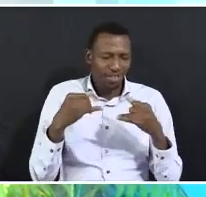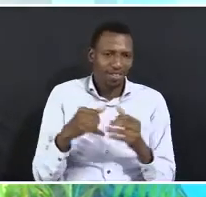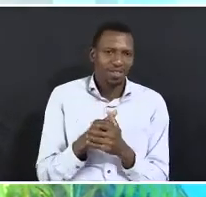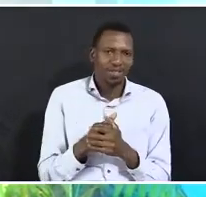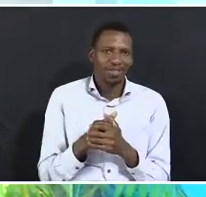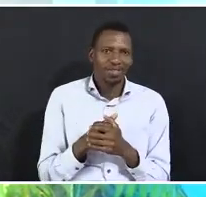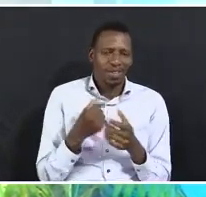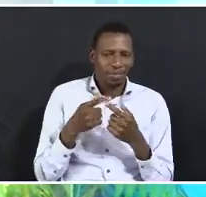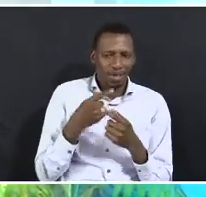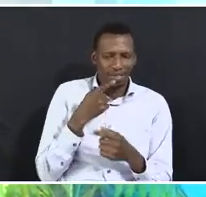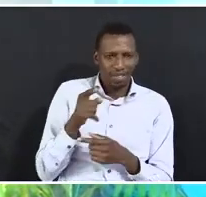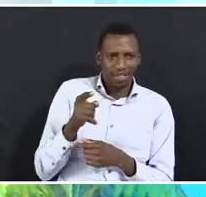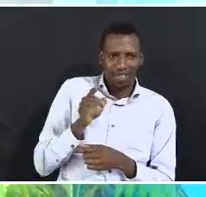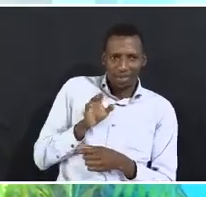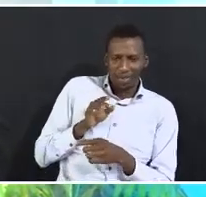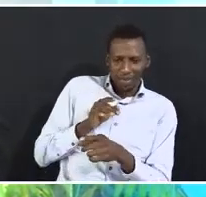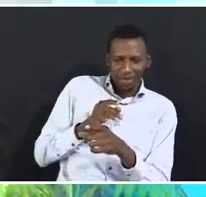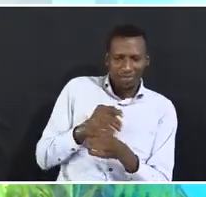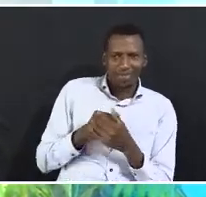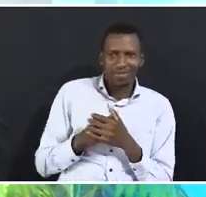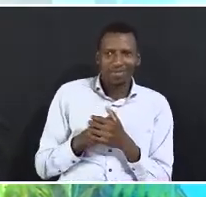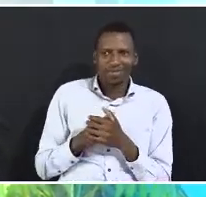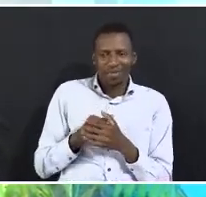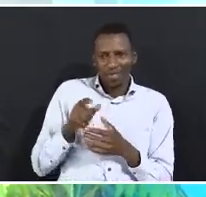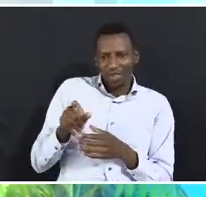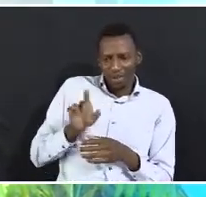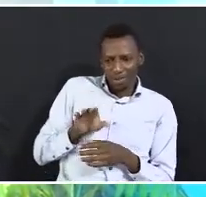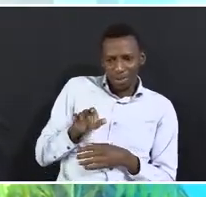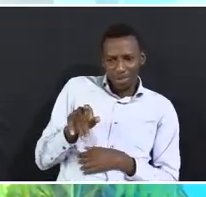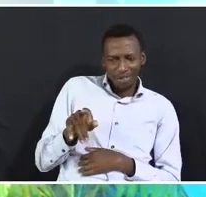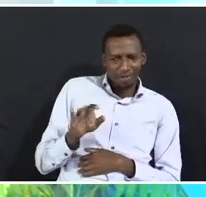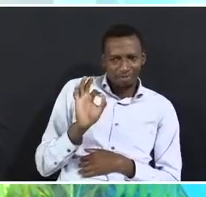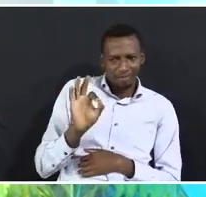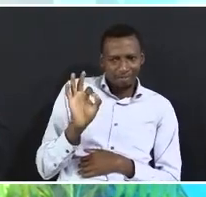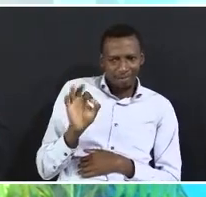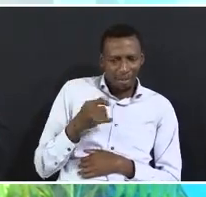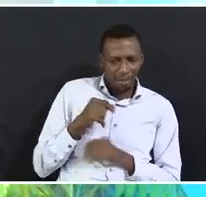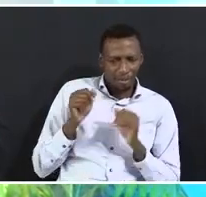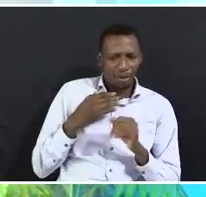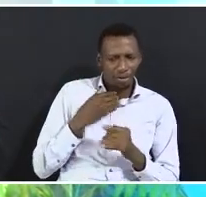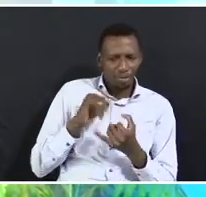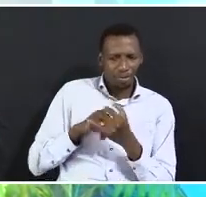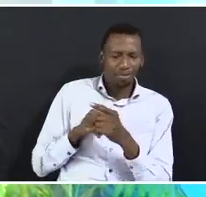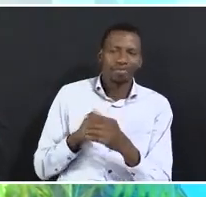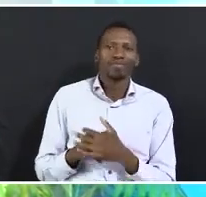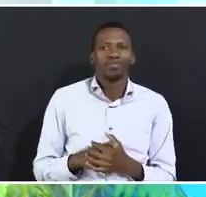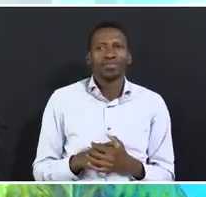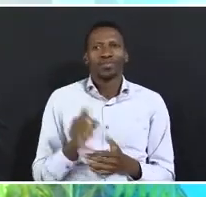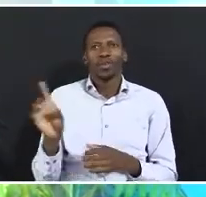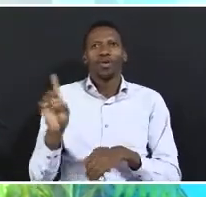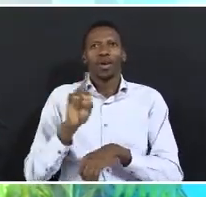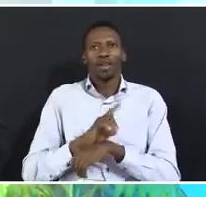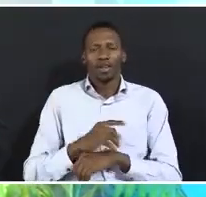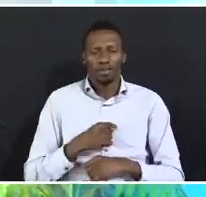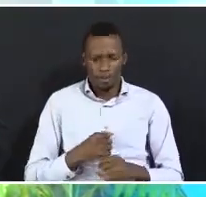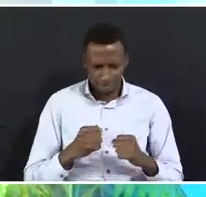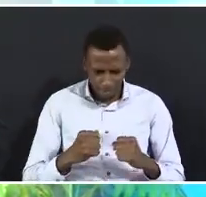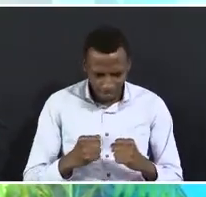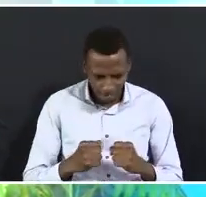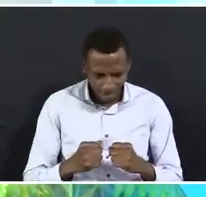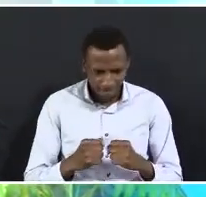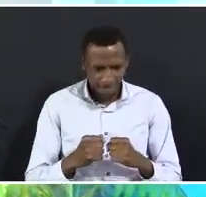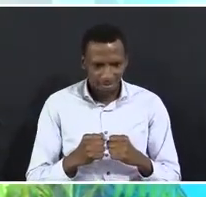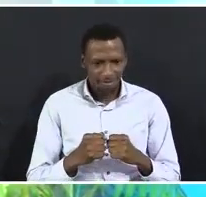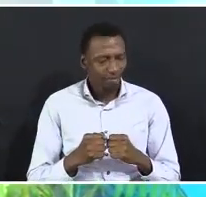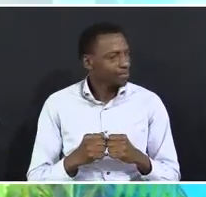I could say this one. This one is a potential wife. So one day, I plucked the courage. In